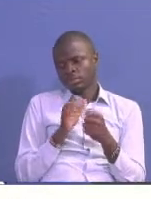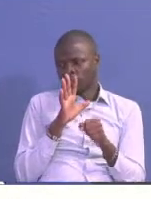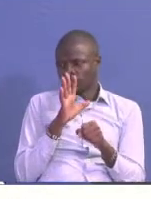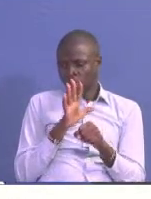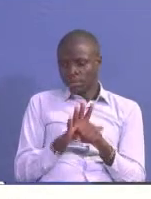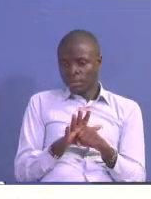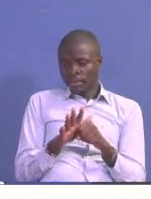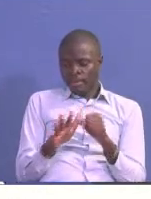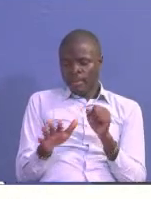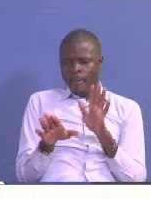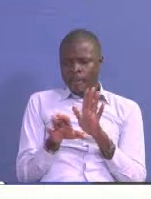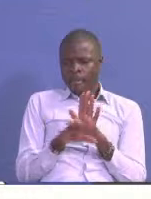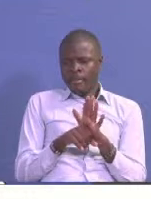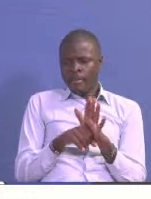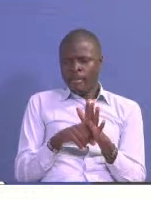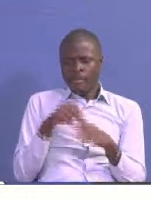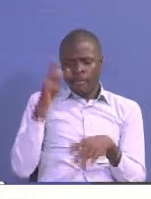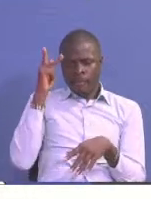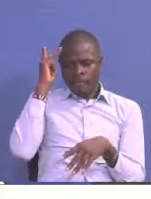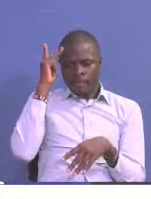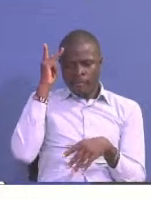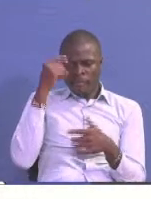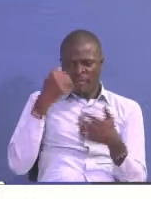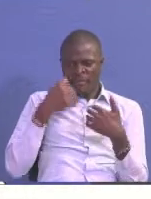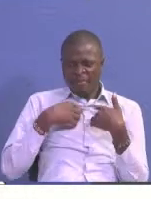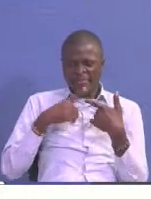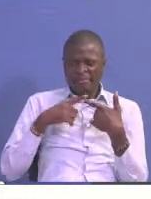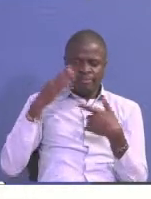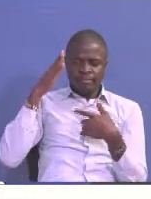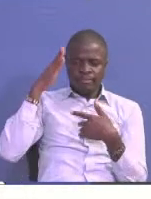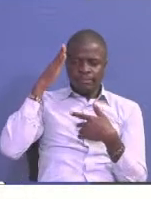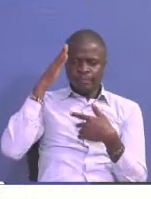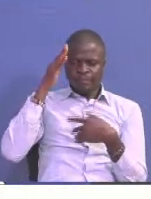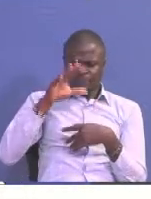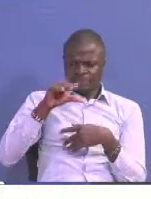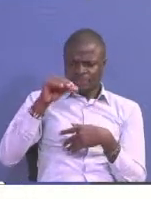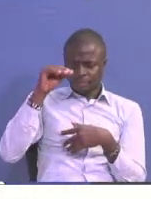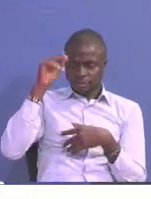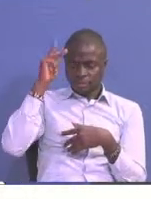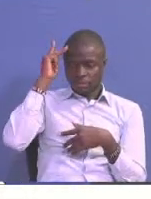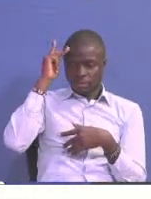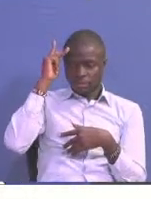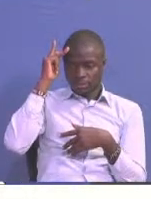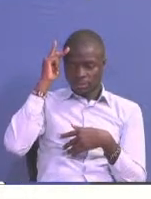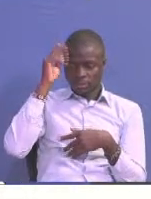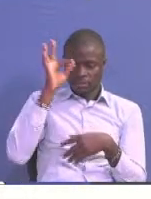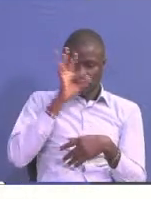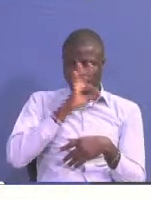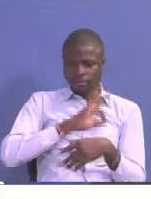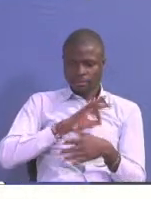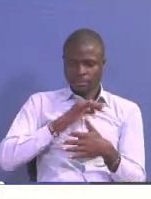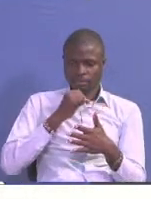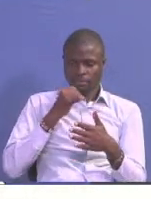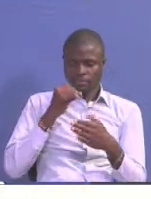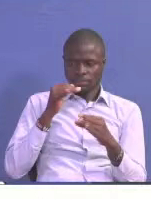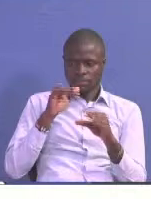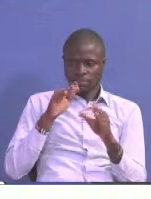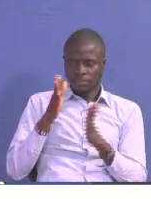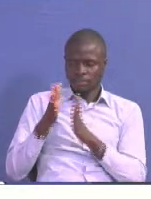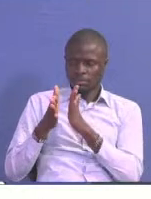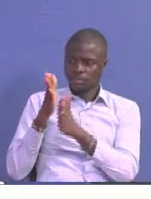much knowledge. First of all, you have to capture the knowledge of all the people and invest it in that